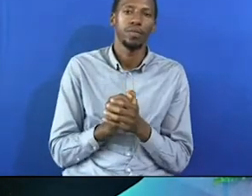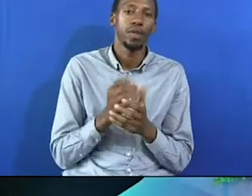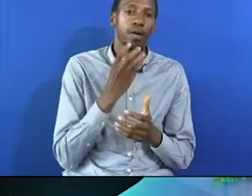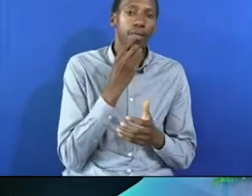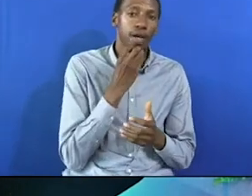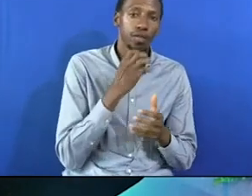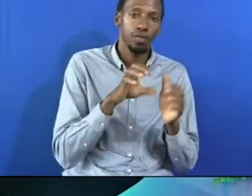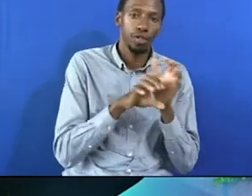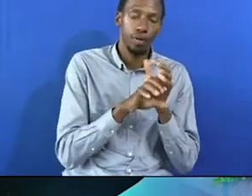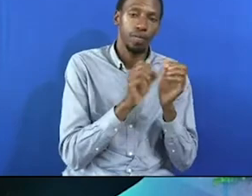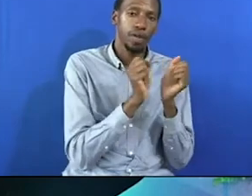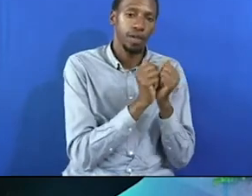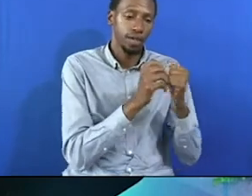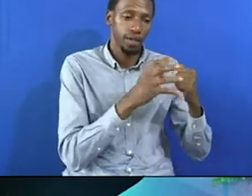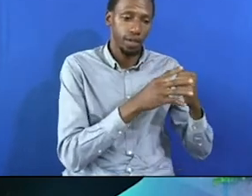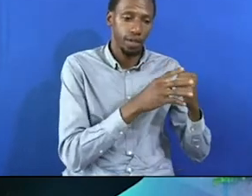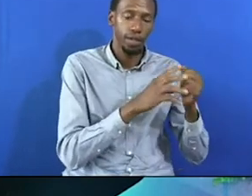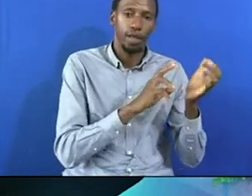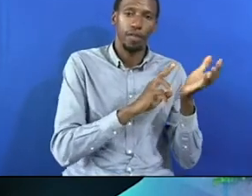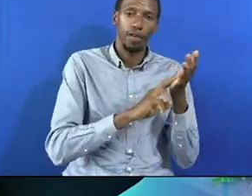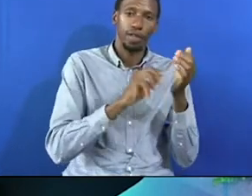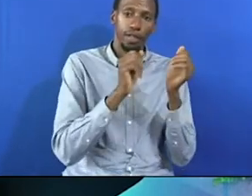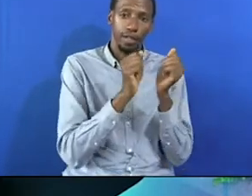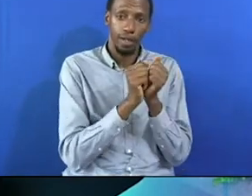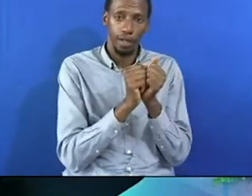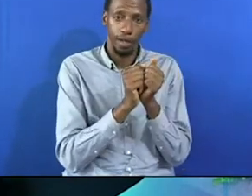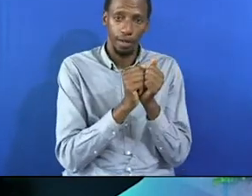10, 11, and